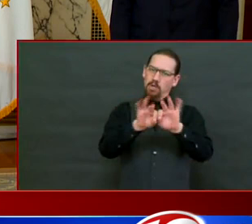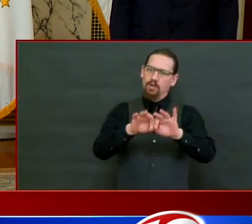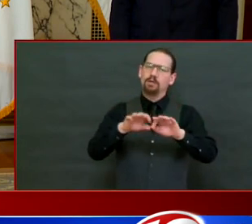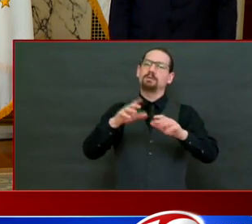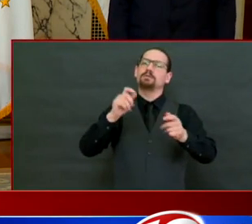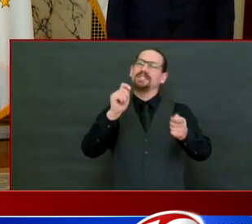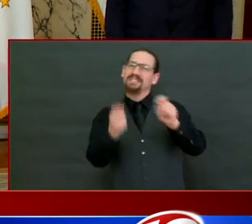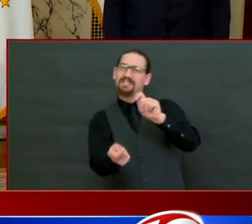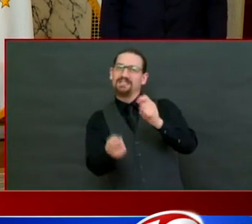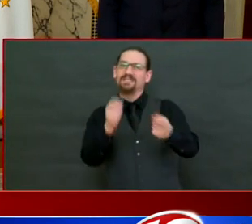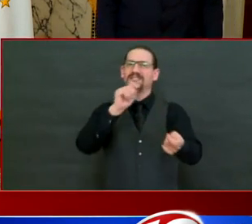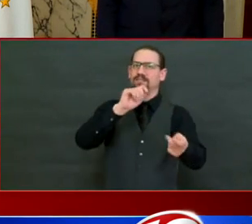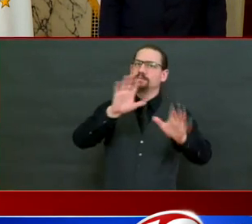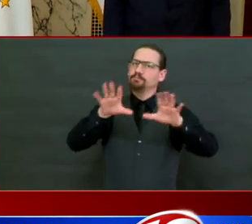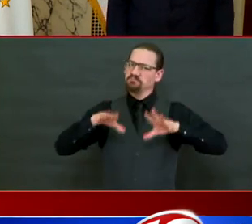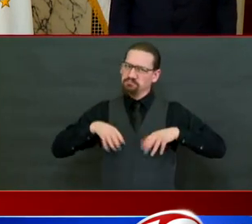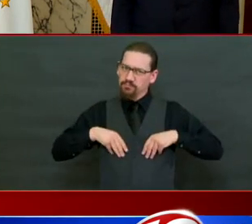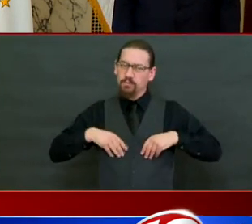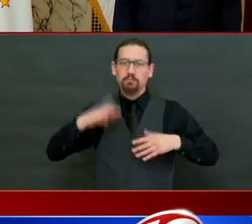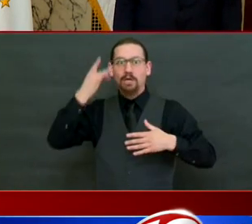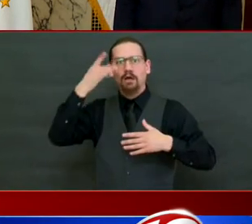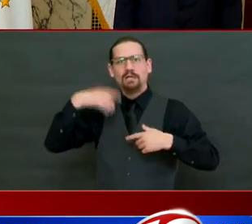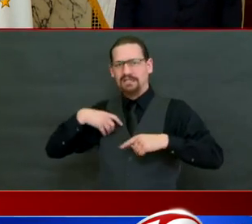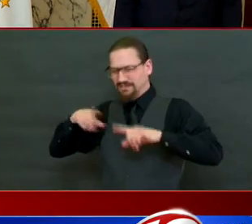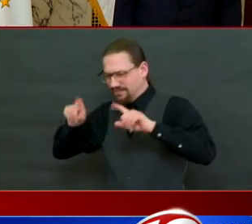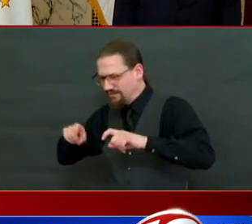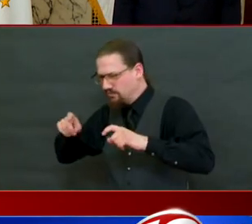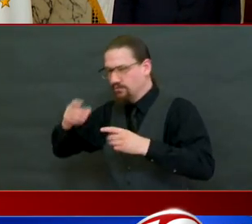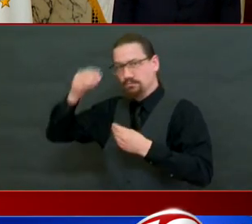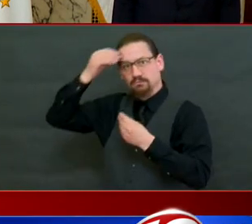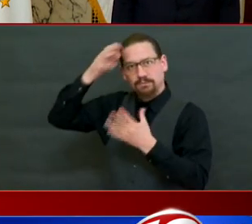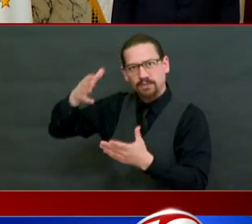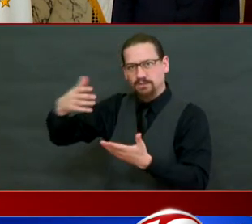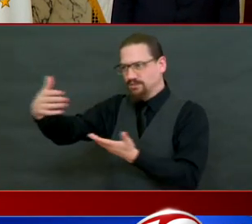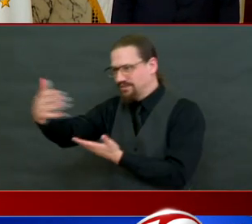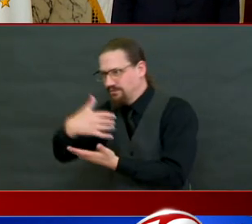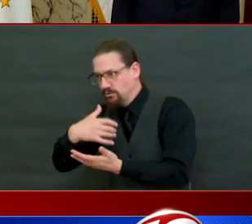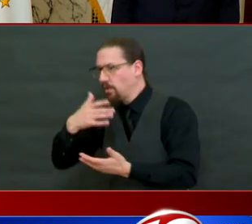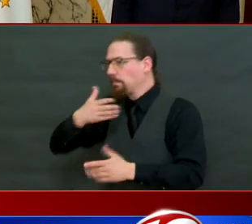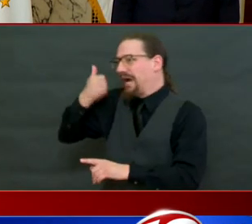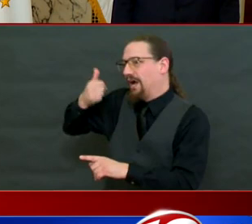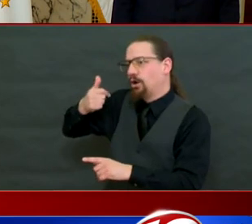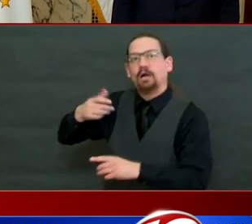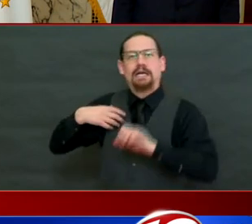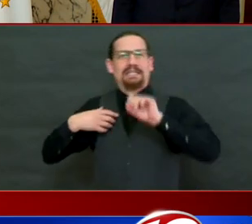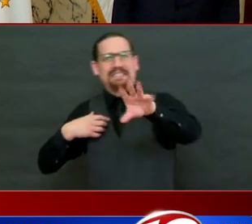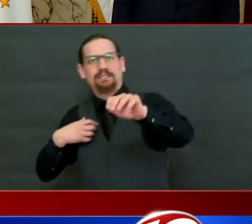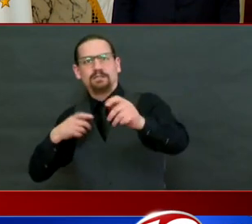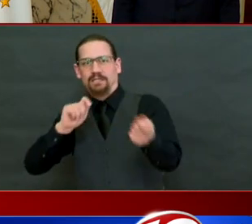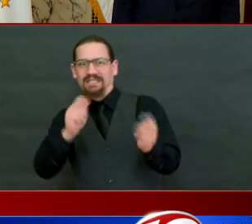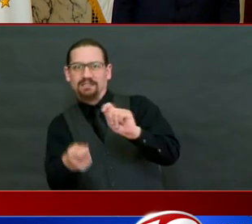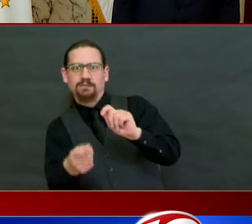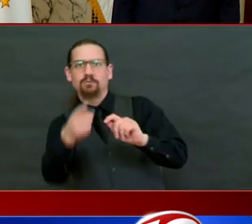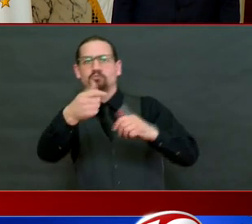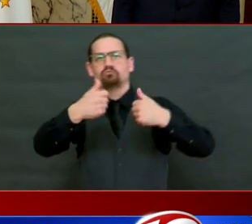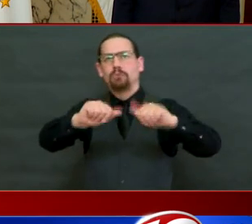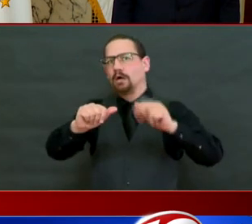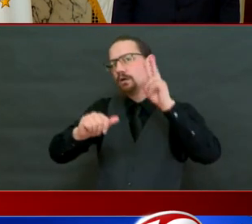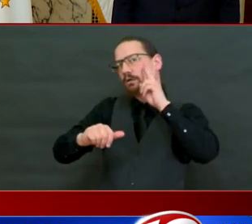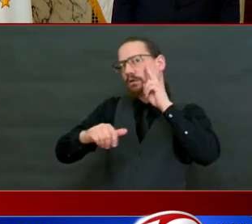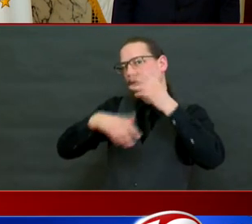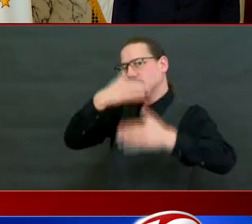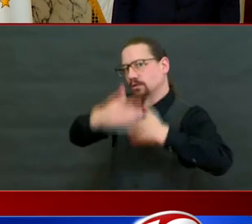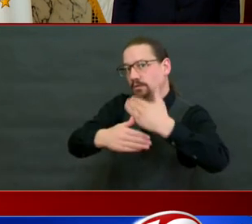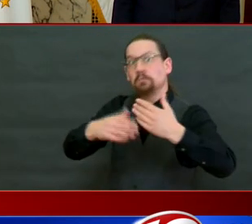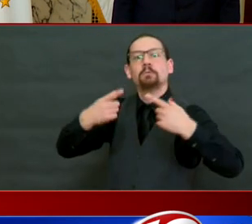how this is going to go, and we've never done it before. So I promise you at the end of every week, I'll let you know where we are, whether